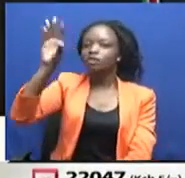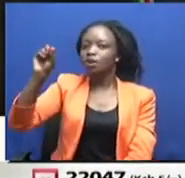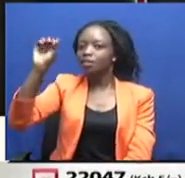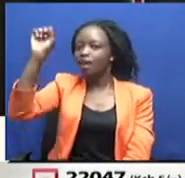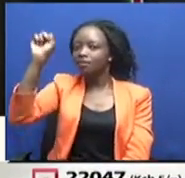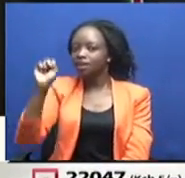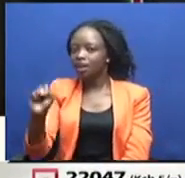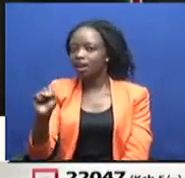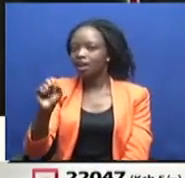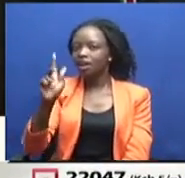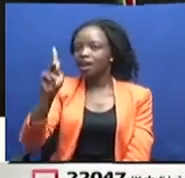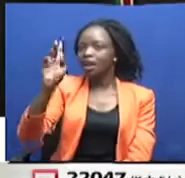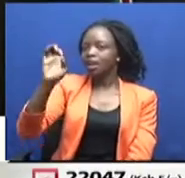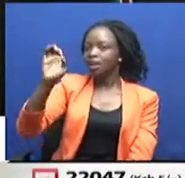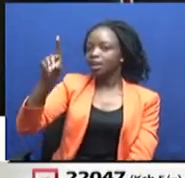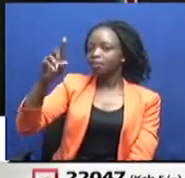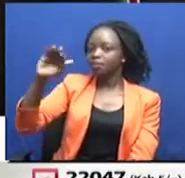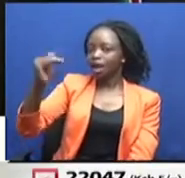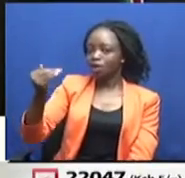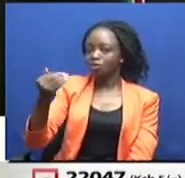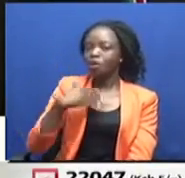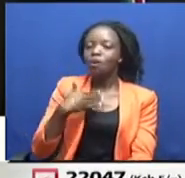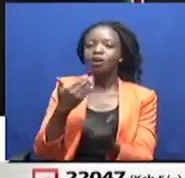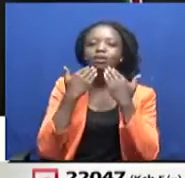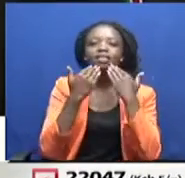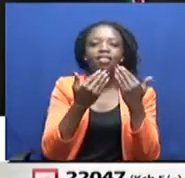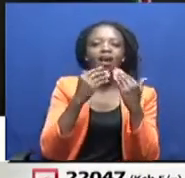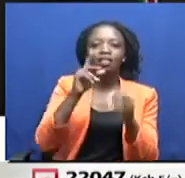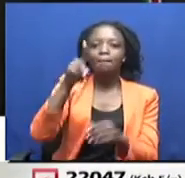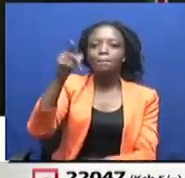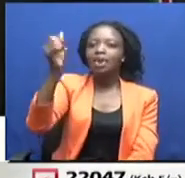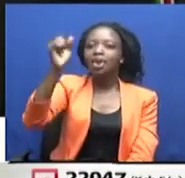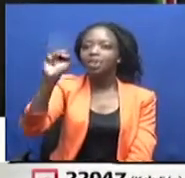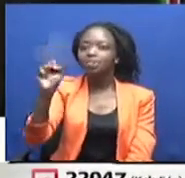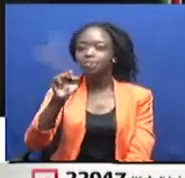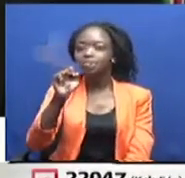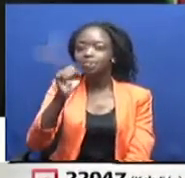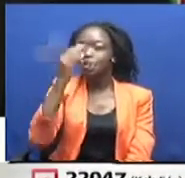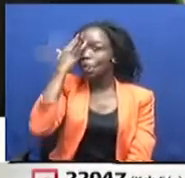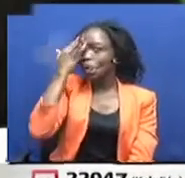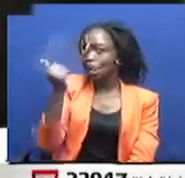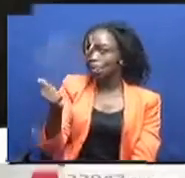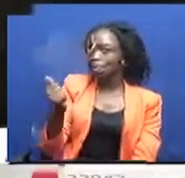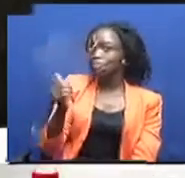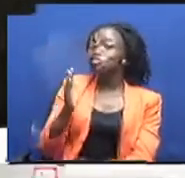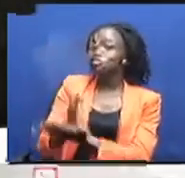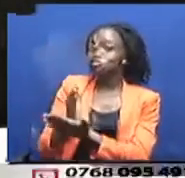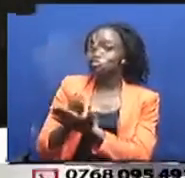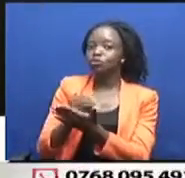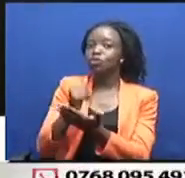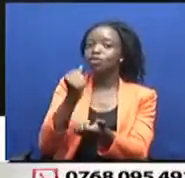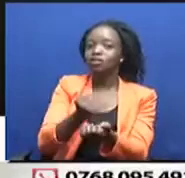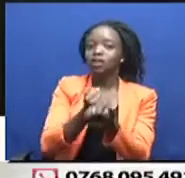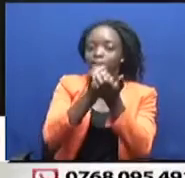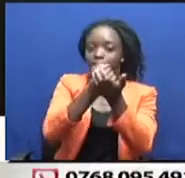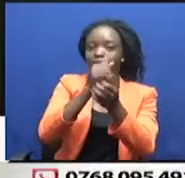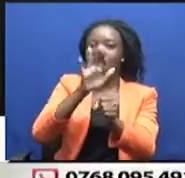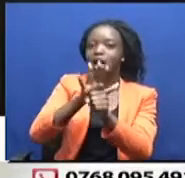Town. I also want to thank the PS because they actually facilitated our